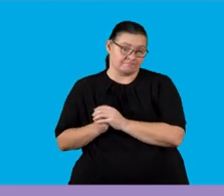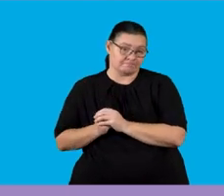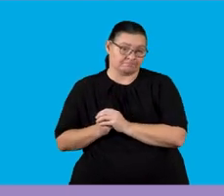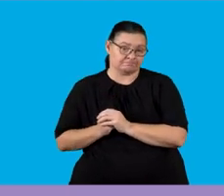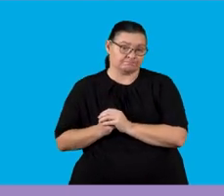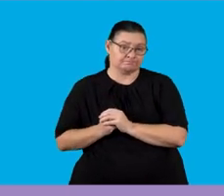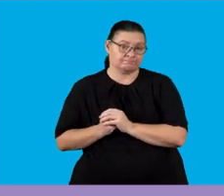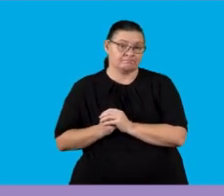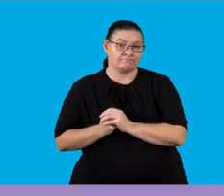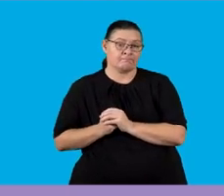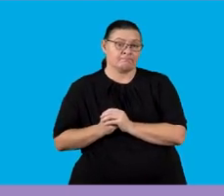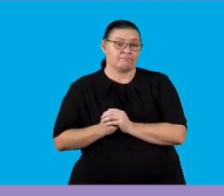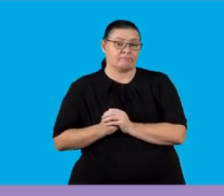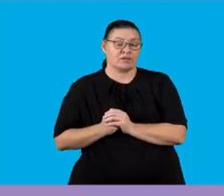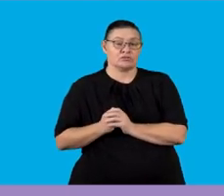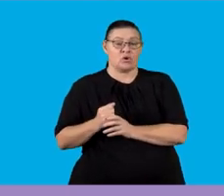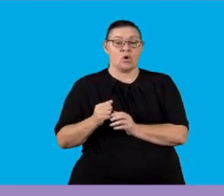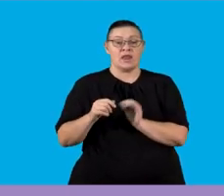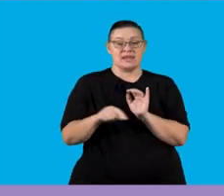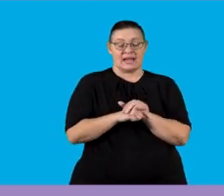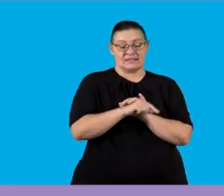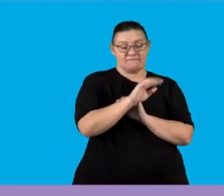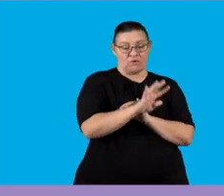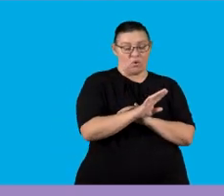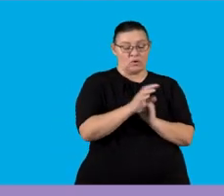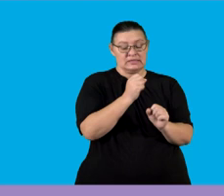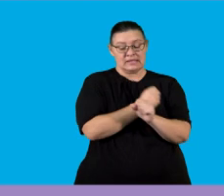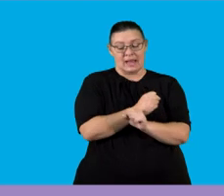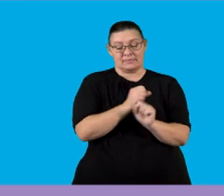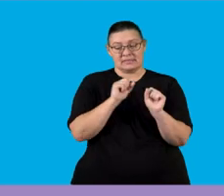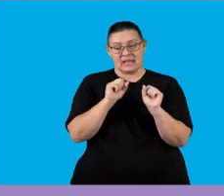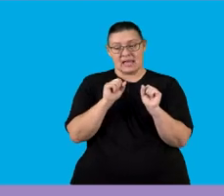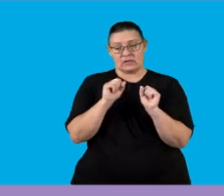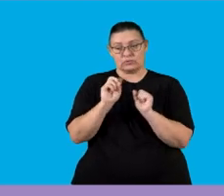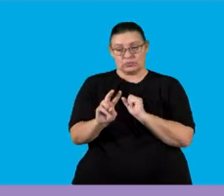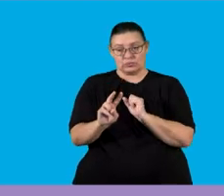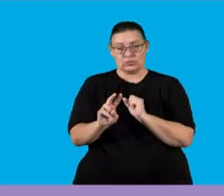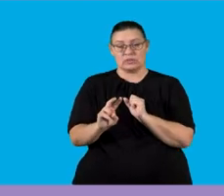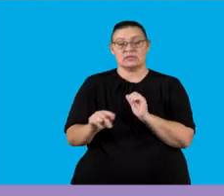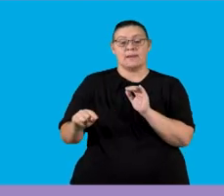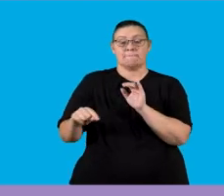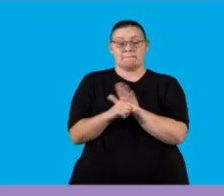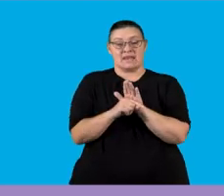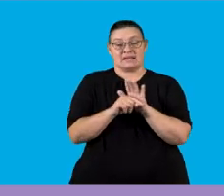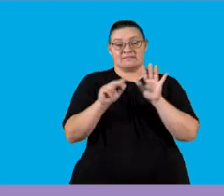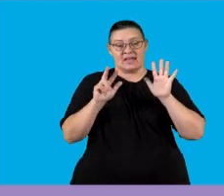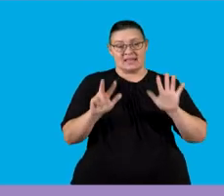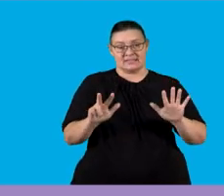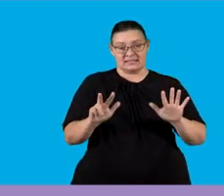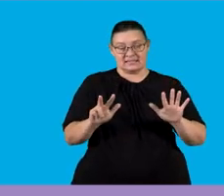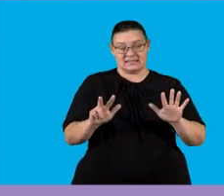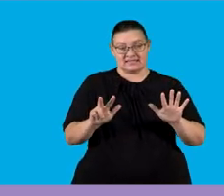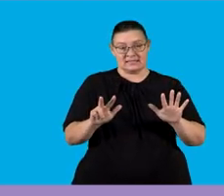us a negative 8. So how do we move from negative 8 to a positive 11? Yes, again,